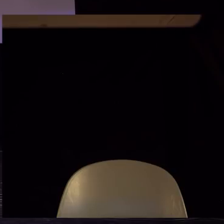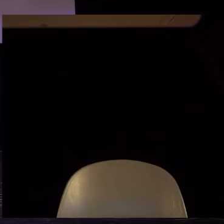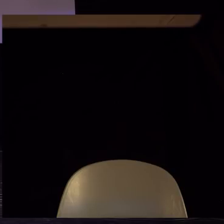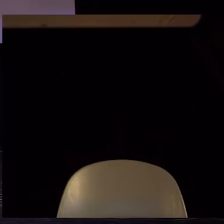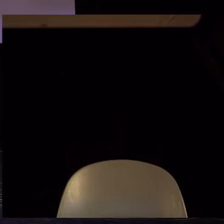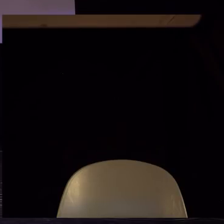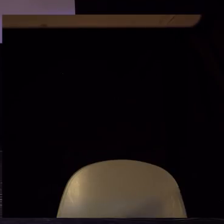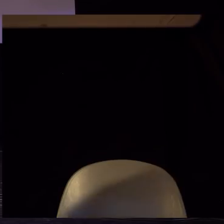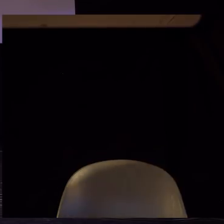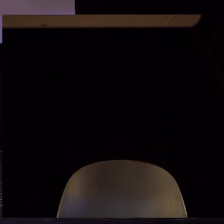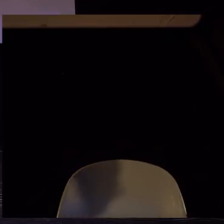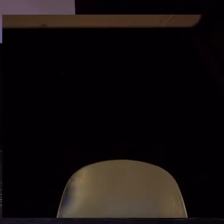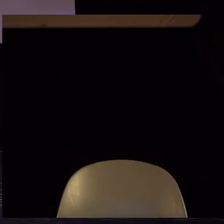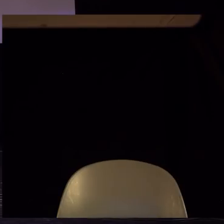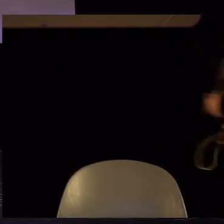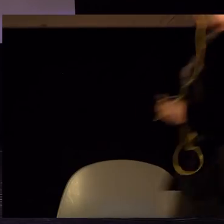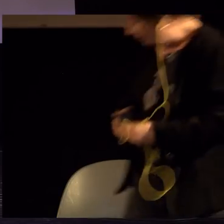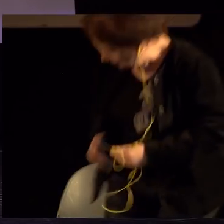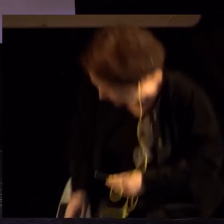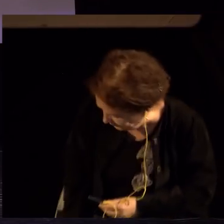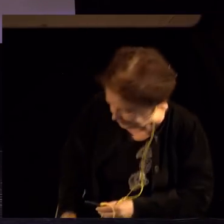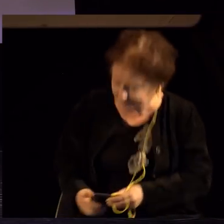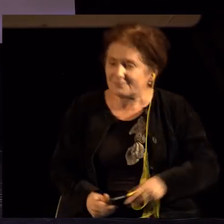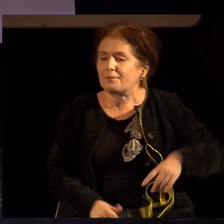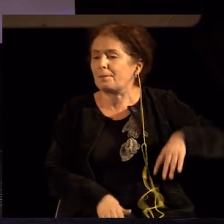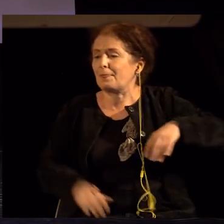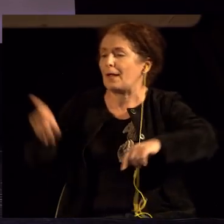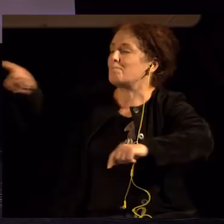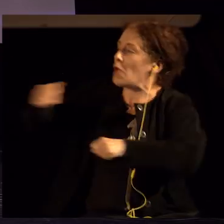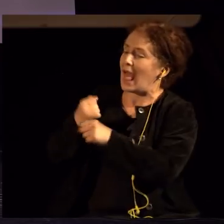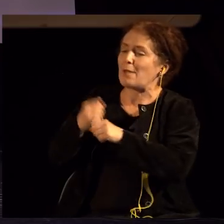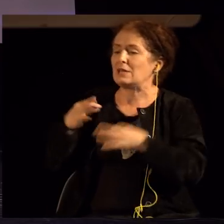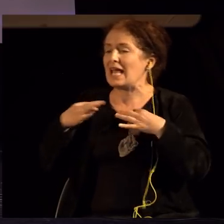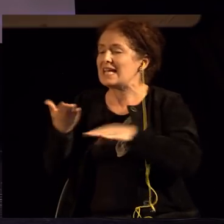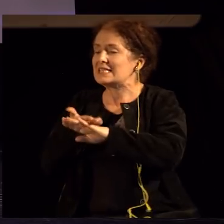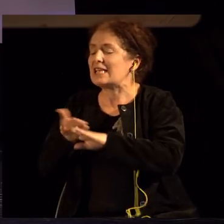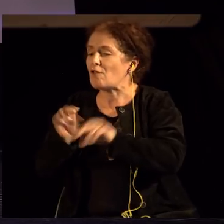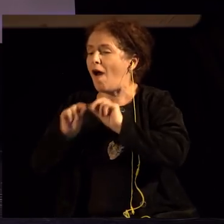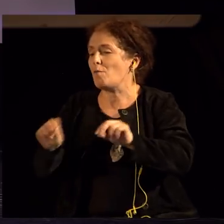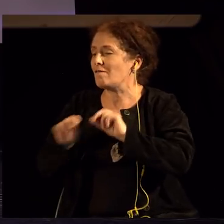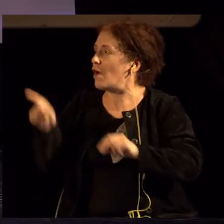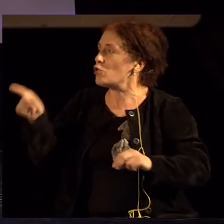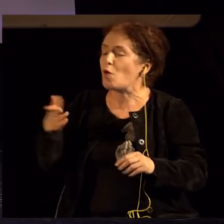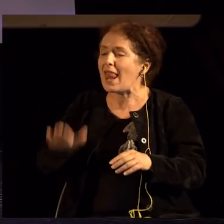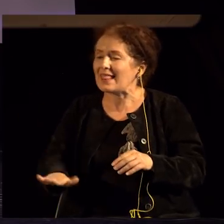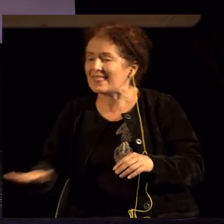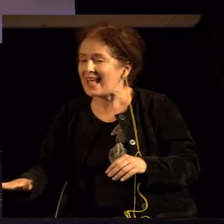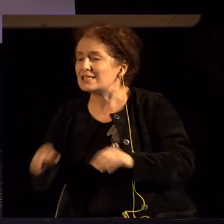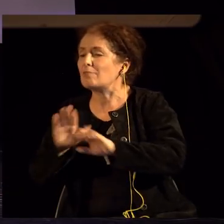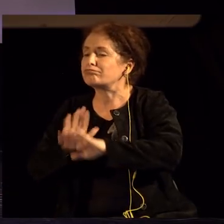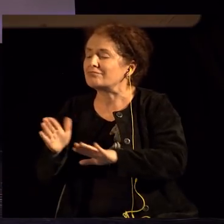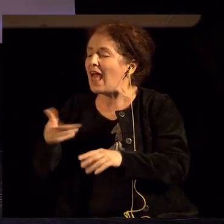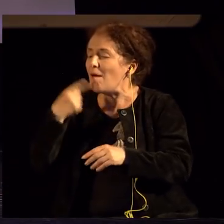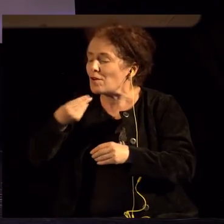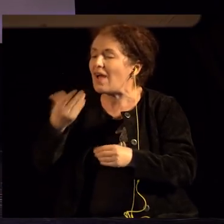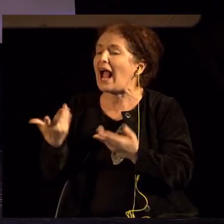a lot of the times what I get back is this sort of story, like the one I told you about my biology teacher, of some teacher that really didn't